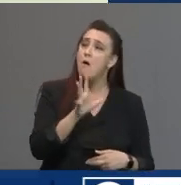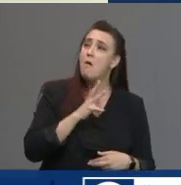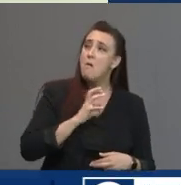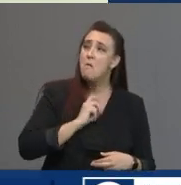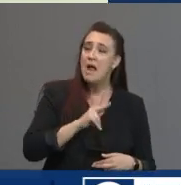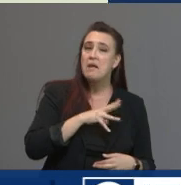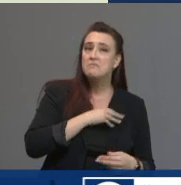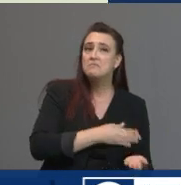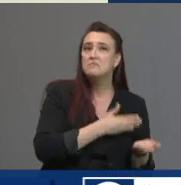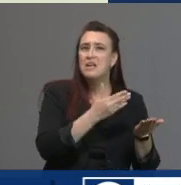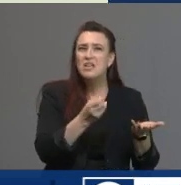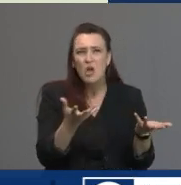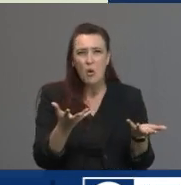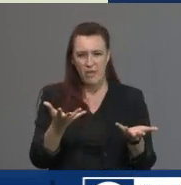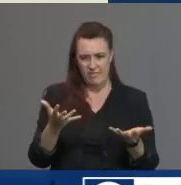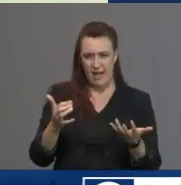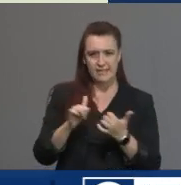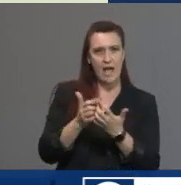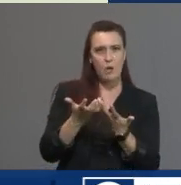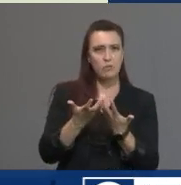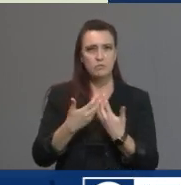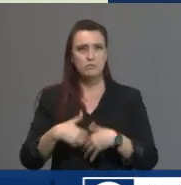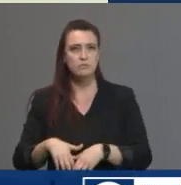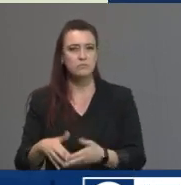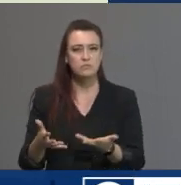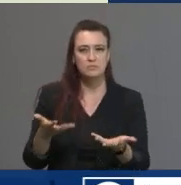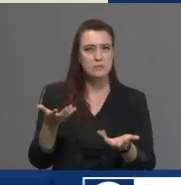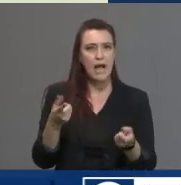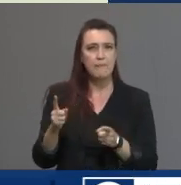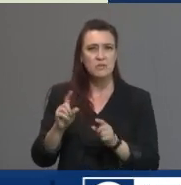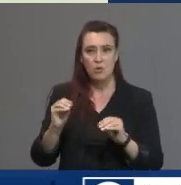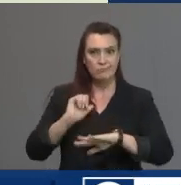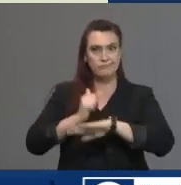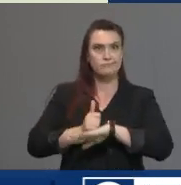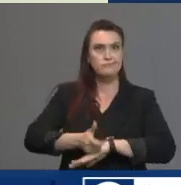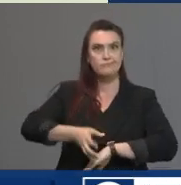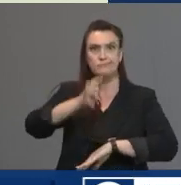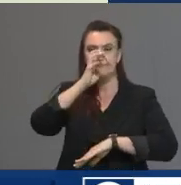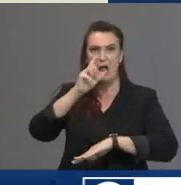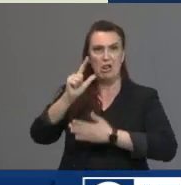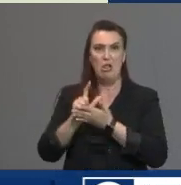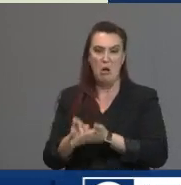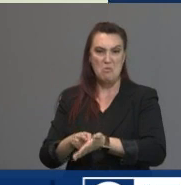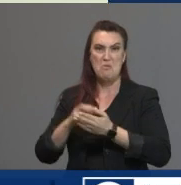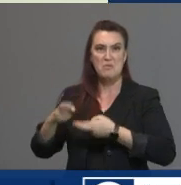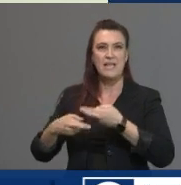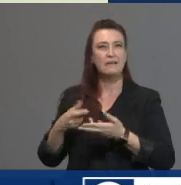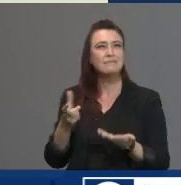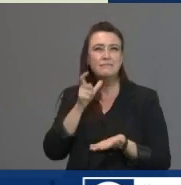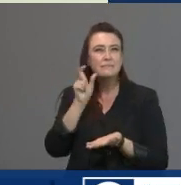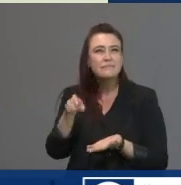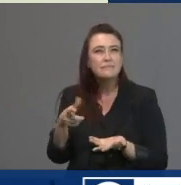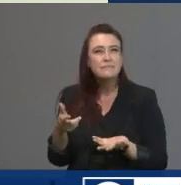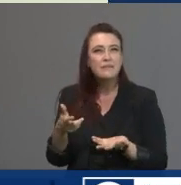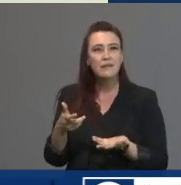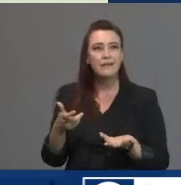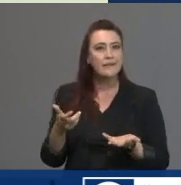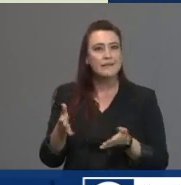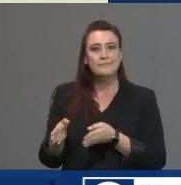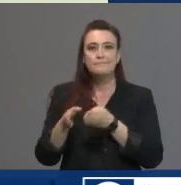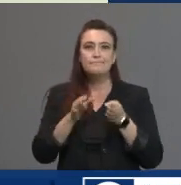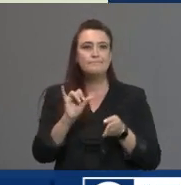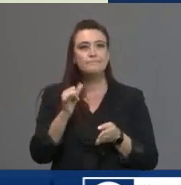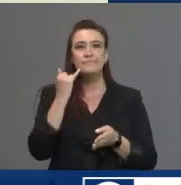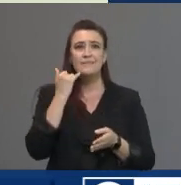should participate in. And listen, I don't like it any better than anybody else calling my grandmother on a